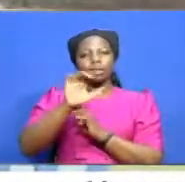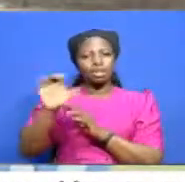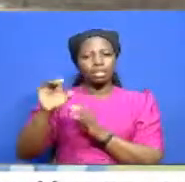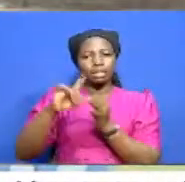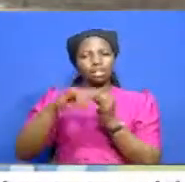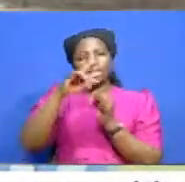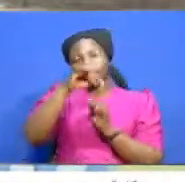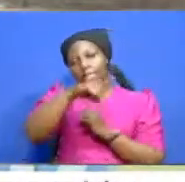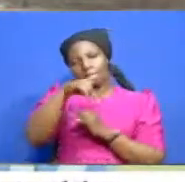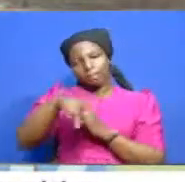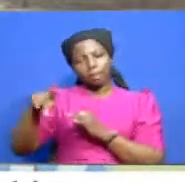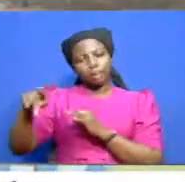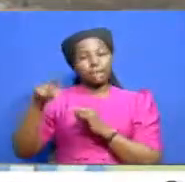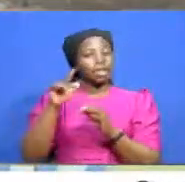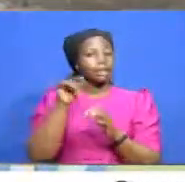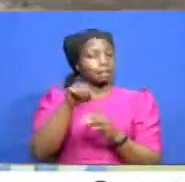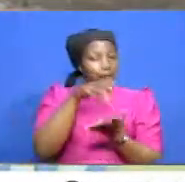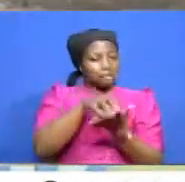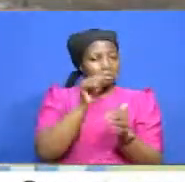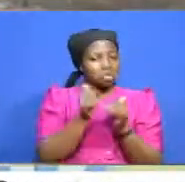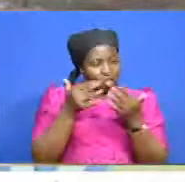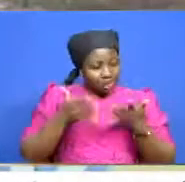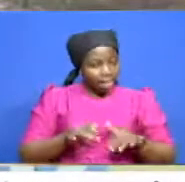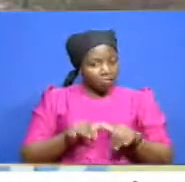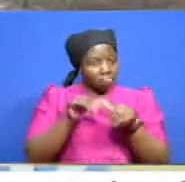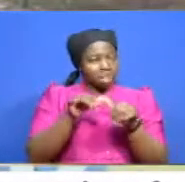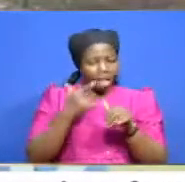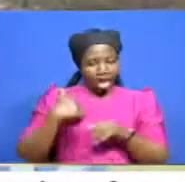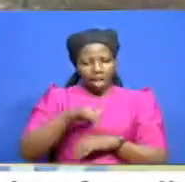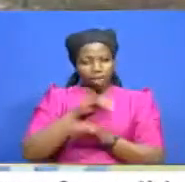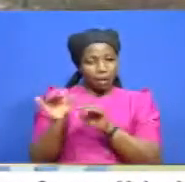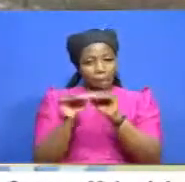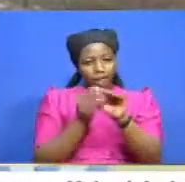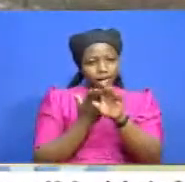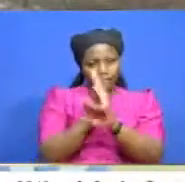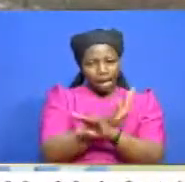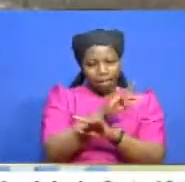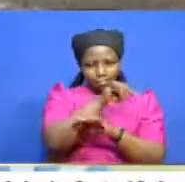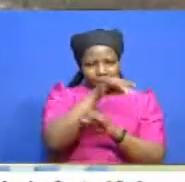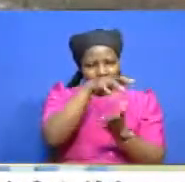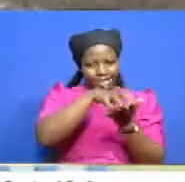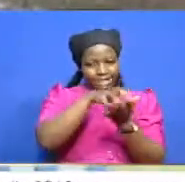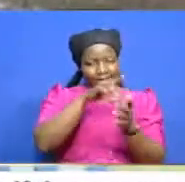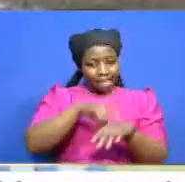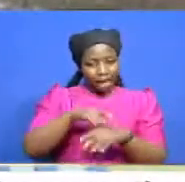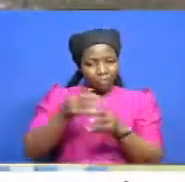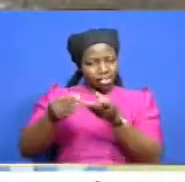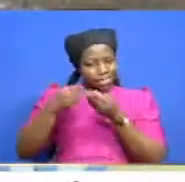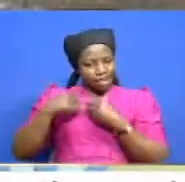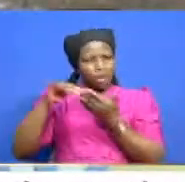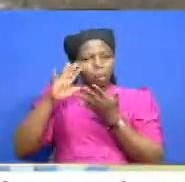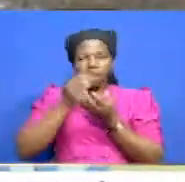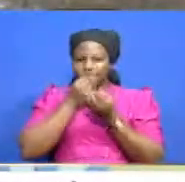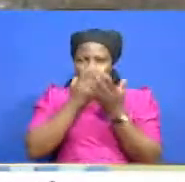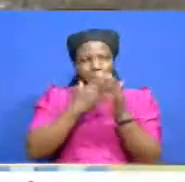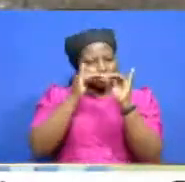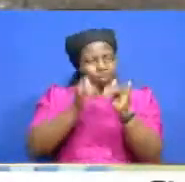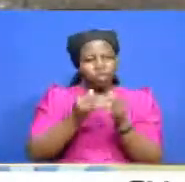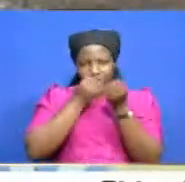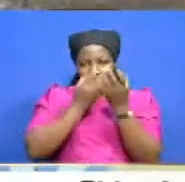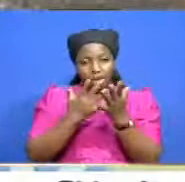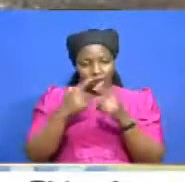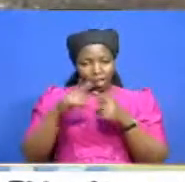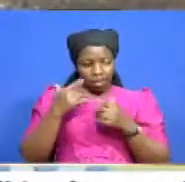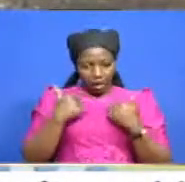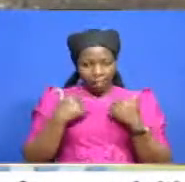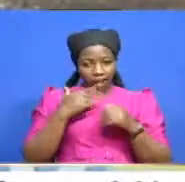case that is currently ongoing, and we'll be taking you back to it as soon as we get more updates and new information. But we have our very own